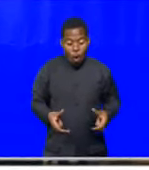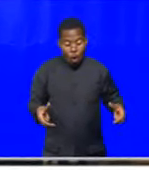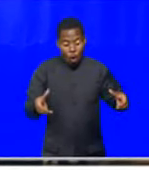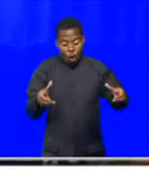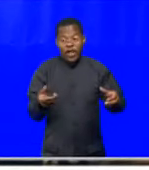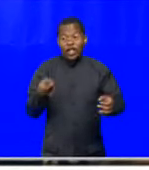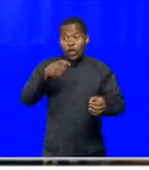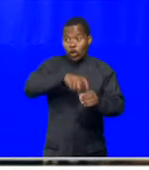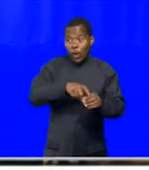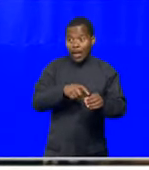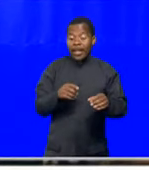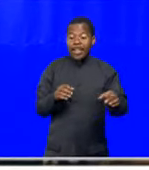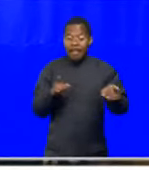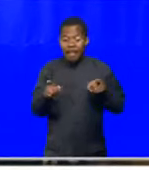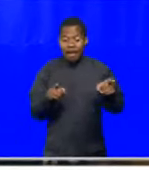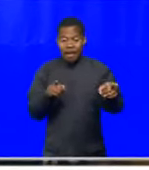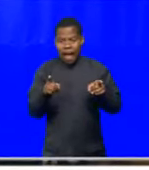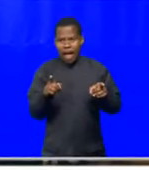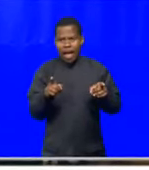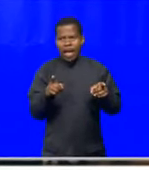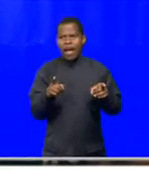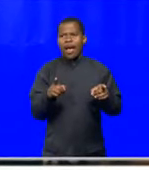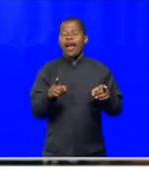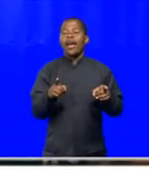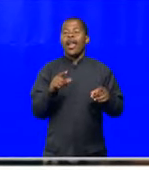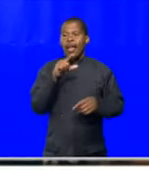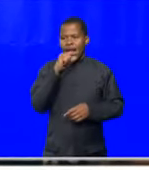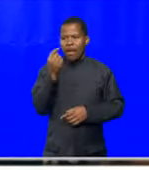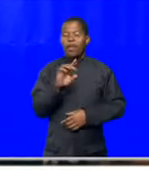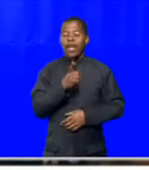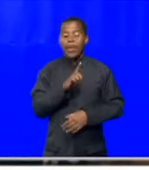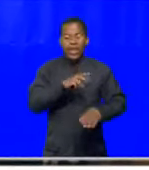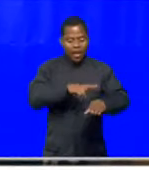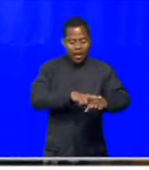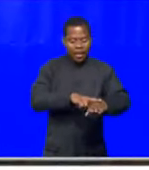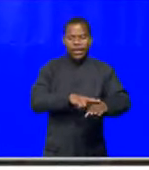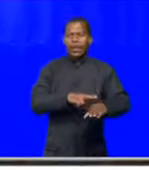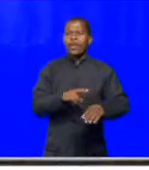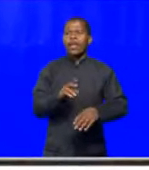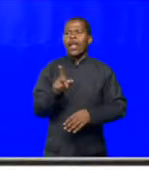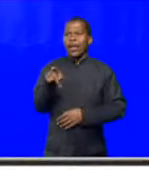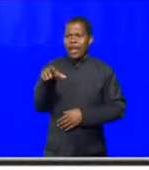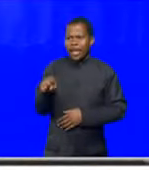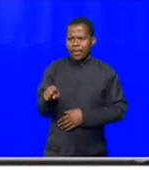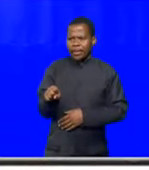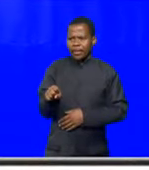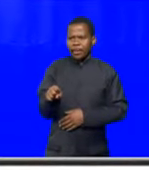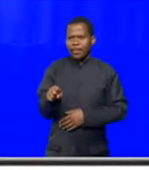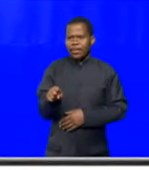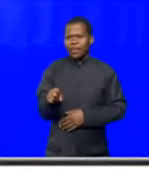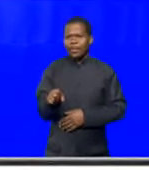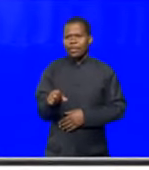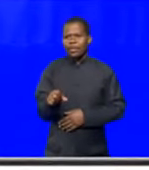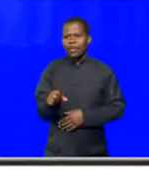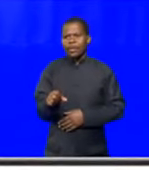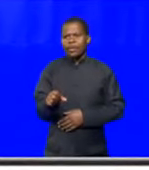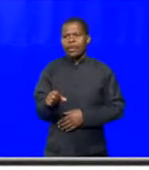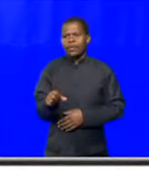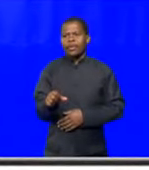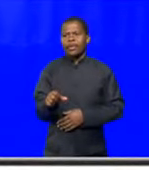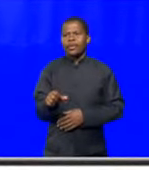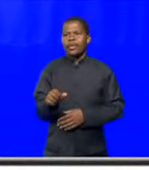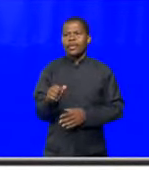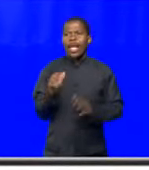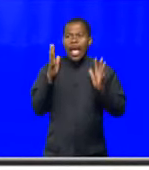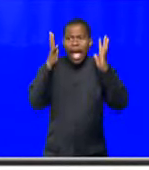he was represented by the Director of Communications, Andreas Lamini. The Eswatini Communications Commission has hosted